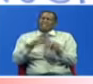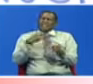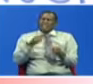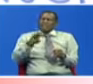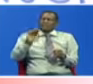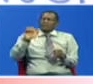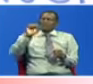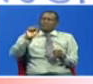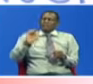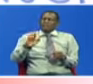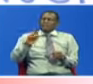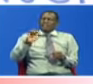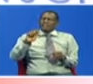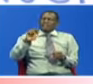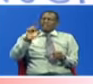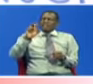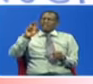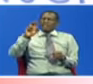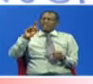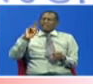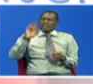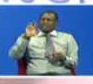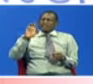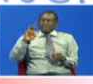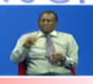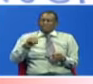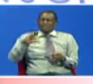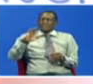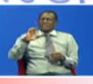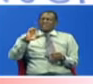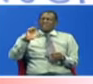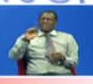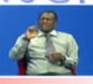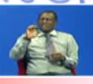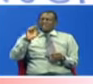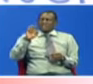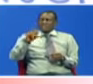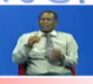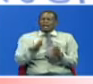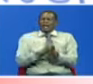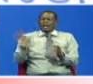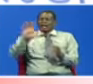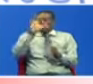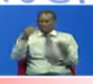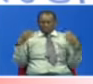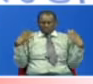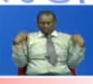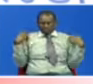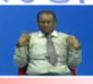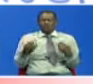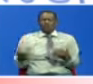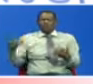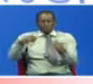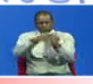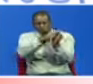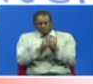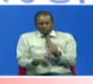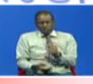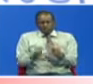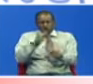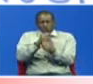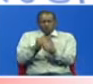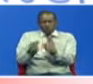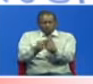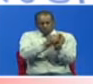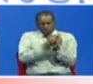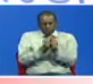Titanium we've worked with, Vala, Centum, Gulf Oil, and Africa Practice. We've come together to help work with us to be